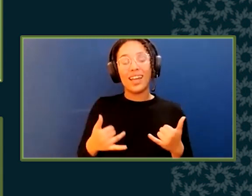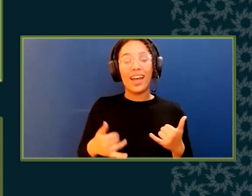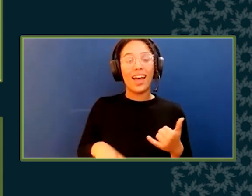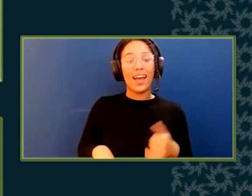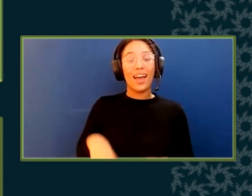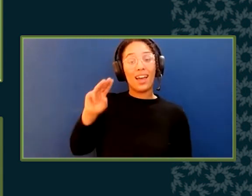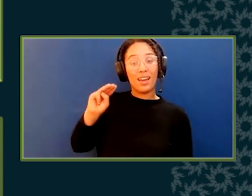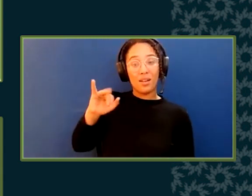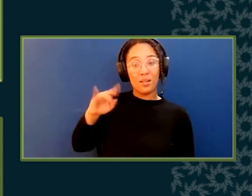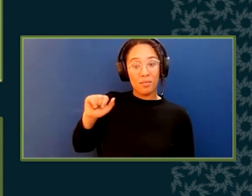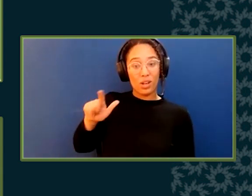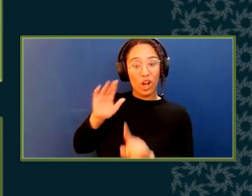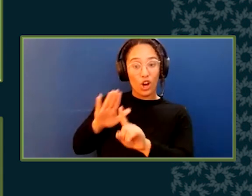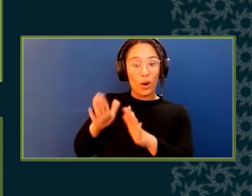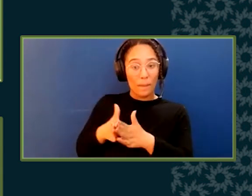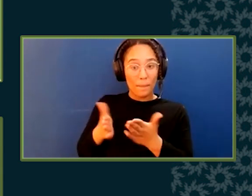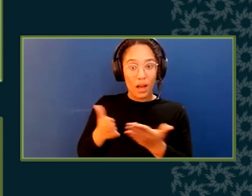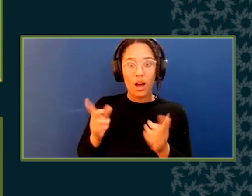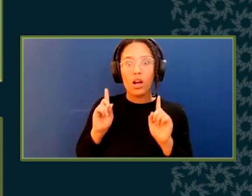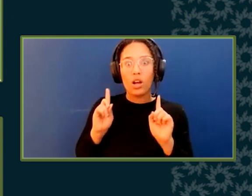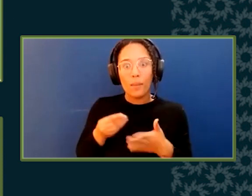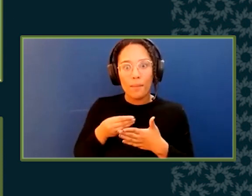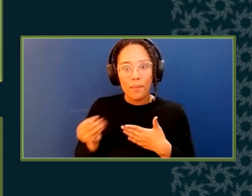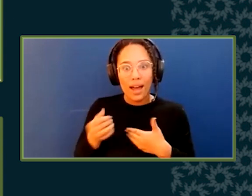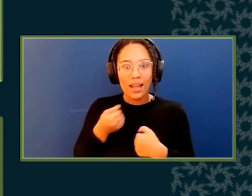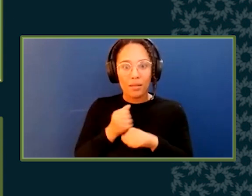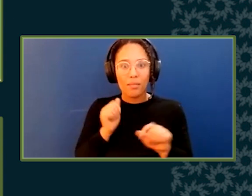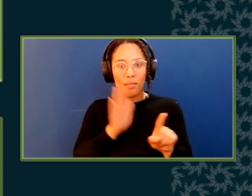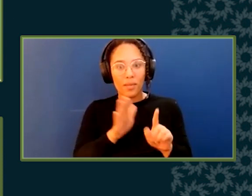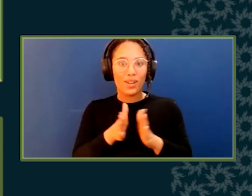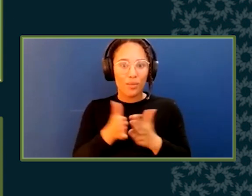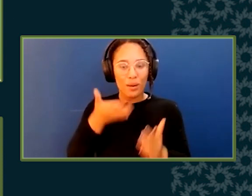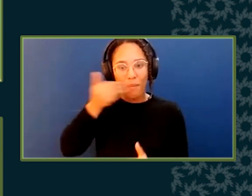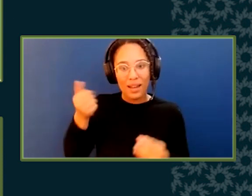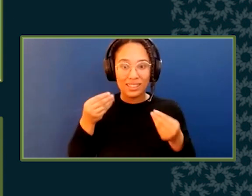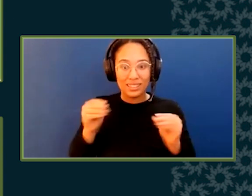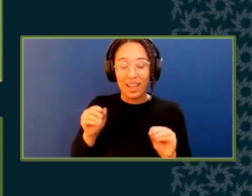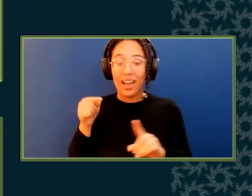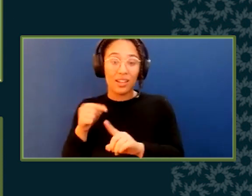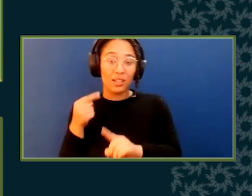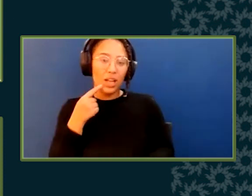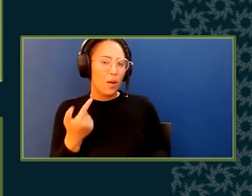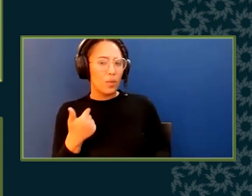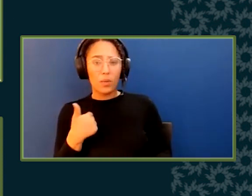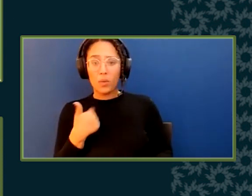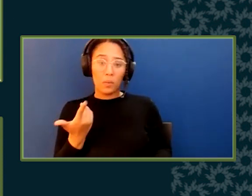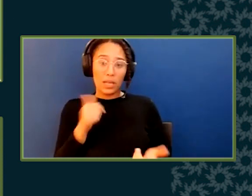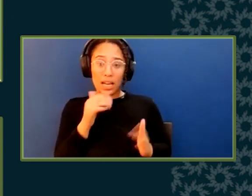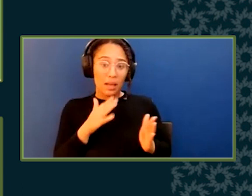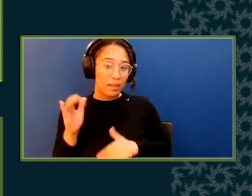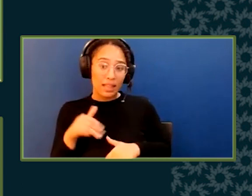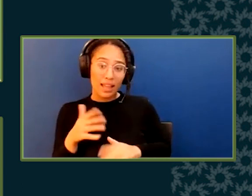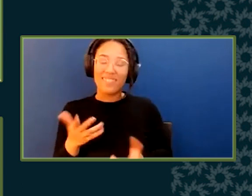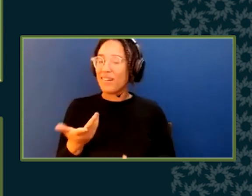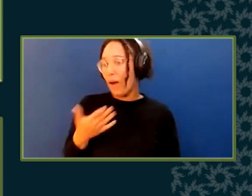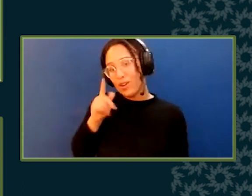let's make it a bestseller. Okay, so then they'll be like, oh, I totally didn't plan that, and I wasn't planning that for my future. We'll be like, haha, too